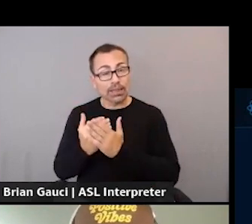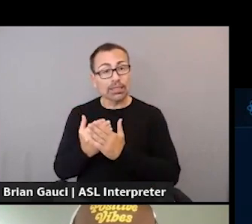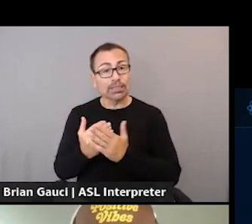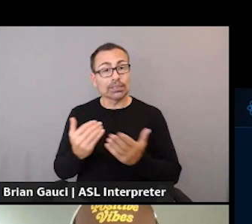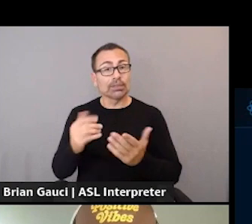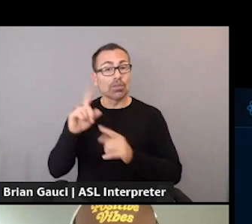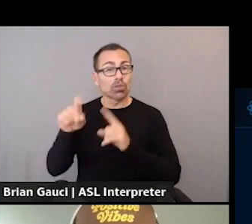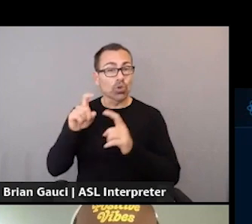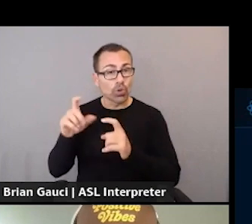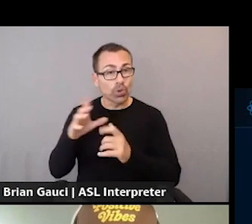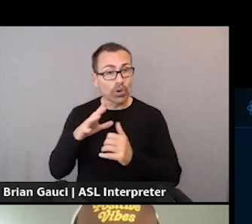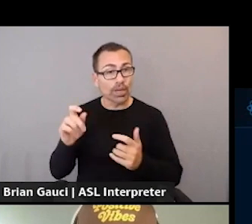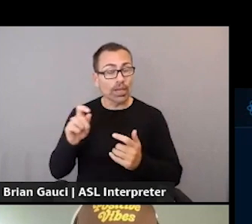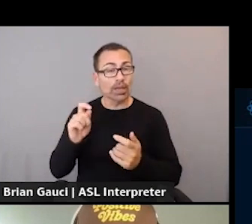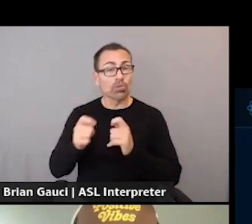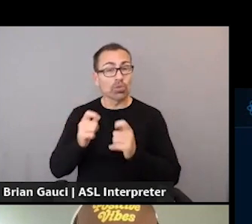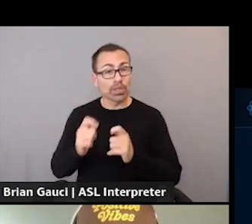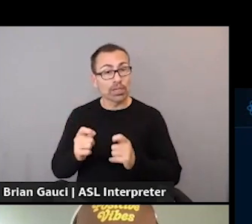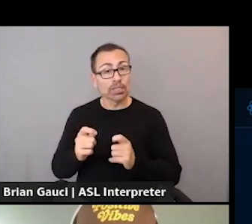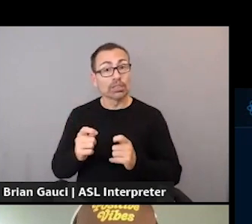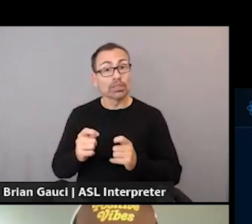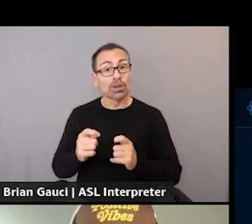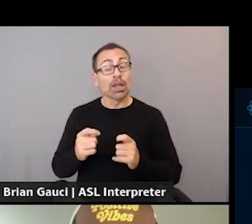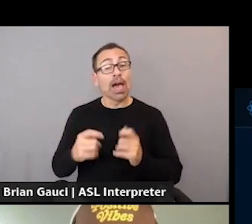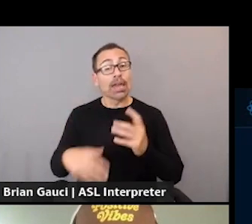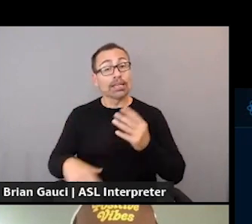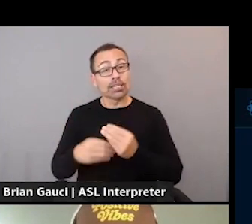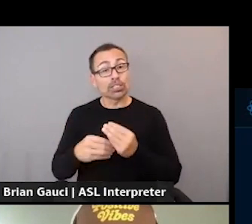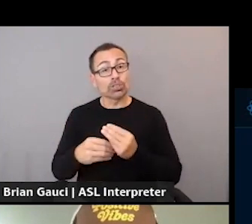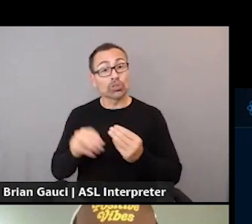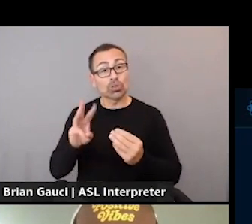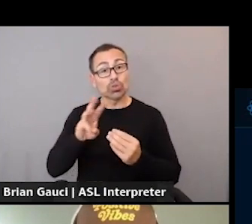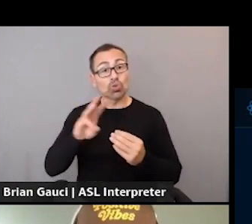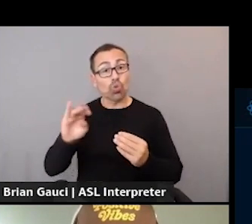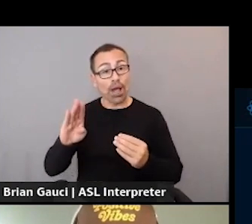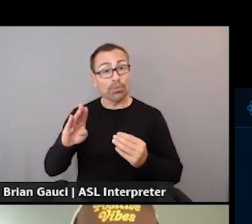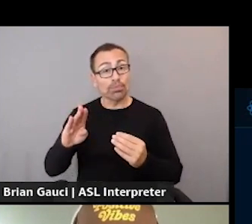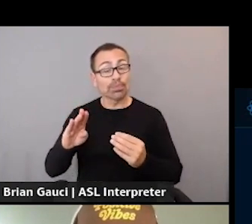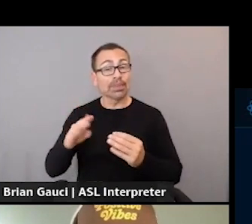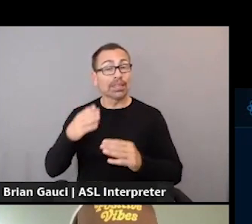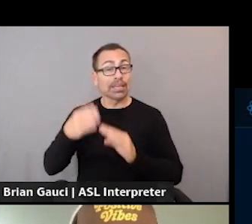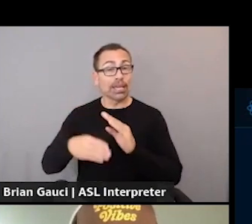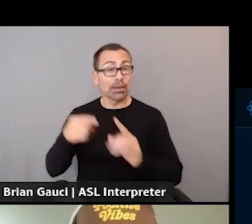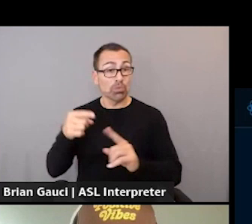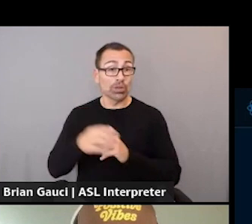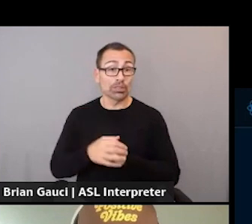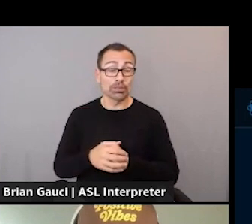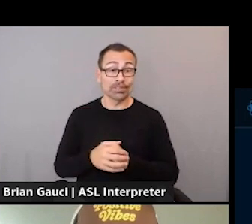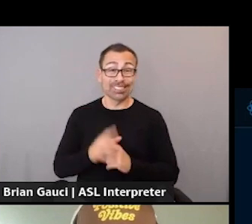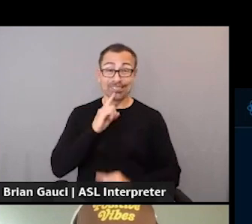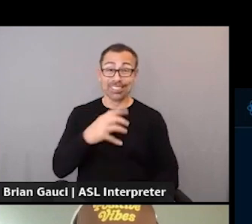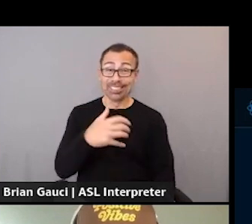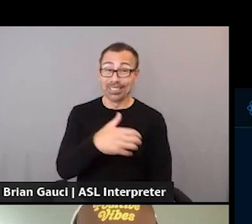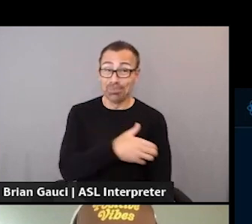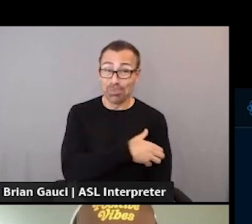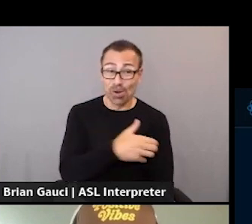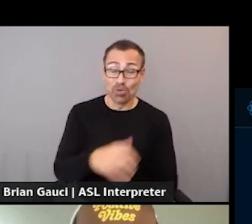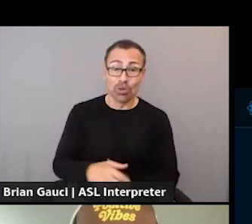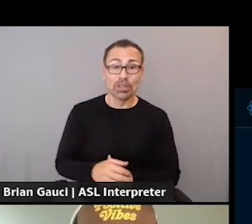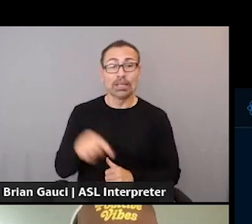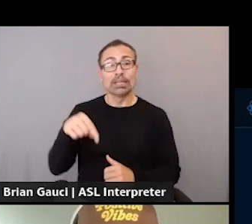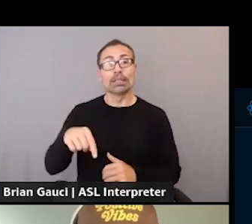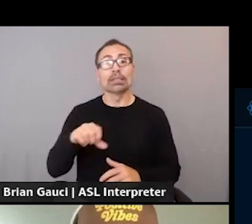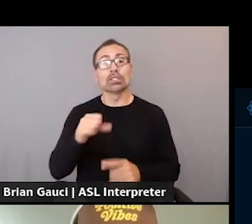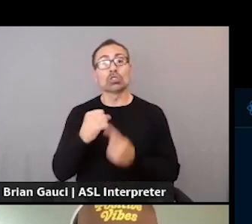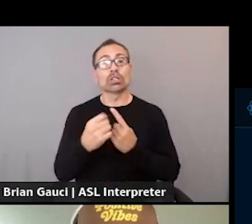in addition to those WebSocket endpoints. Super powerful. And in my case, I'm authorizing my API with an